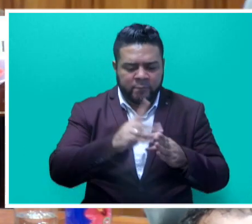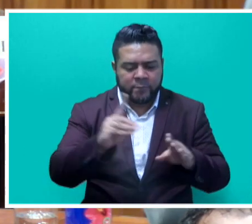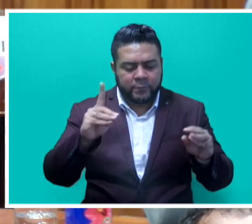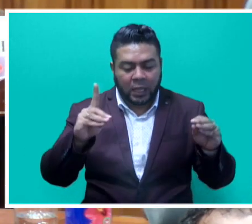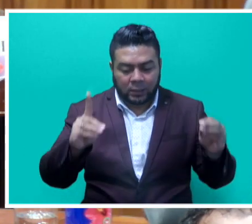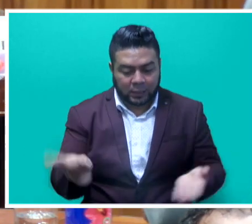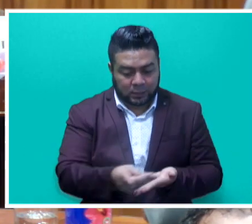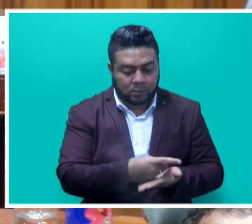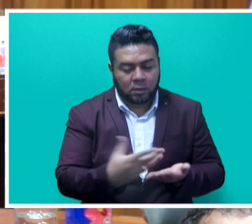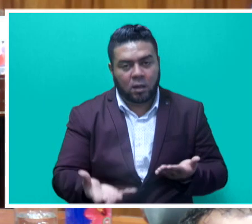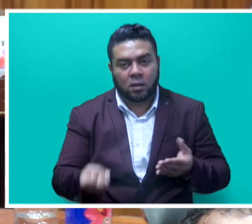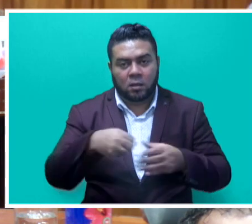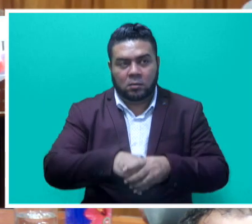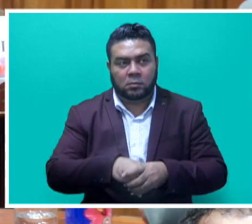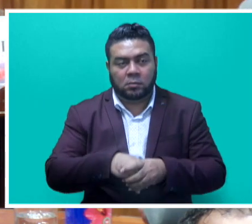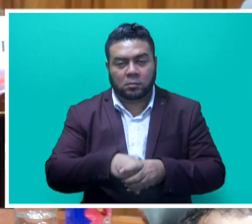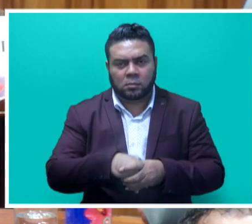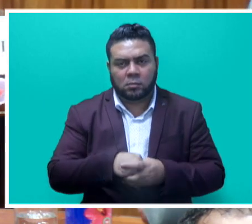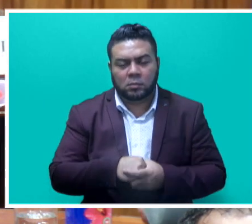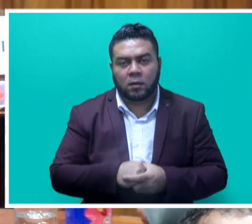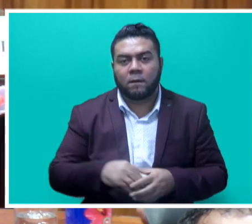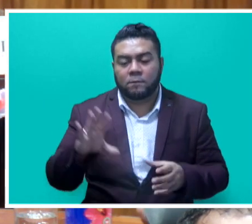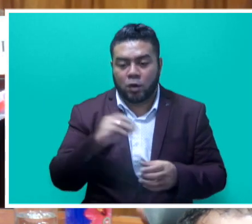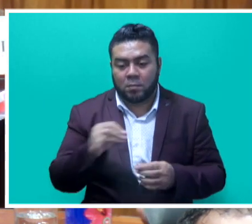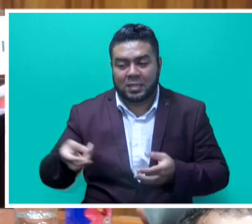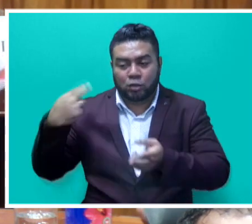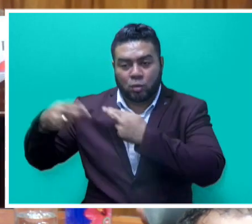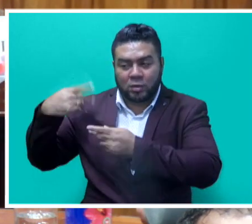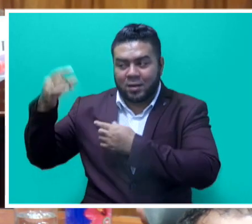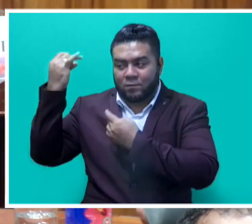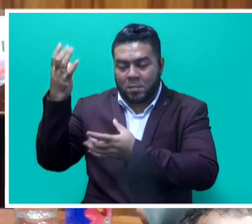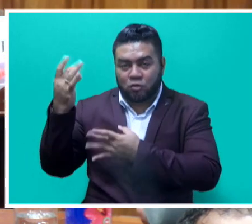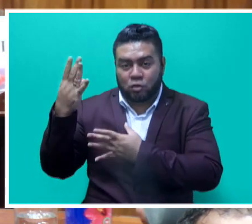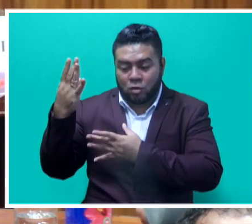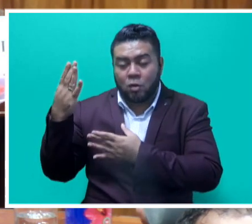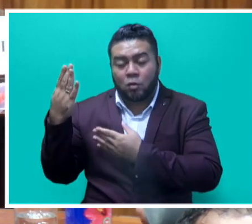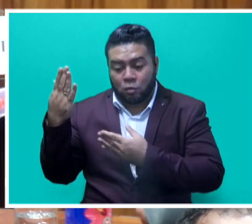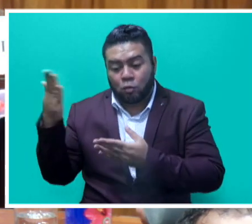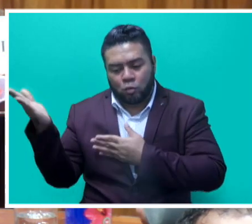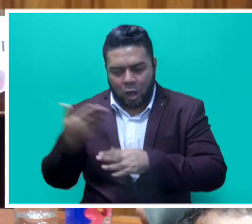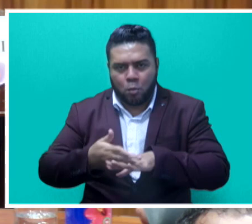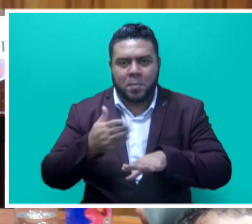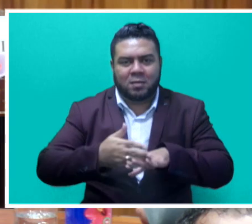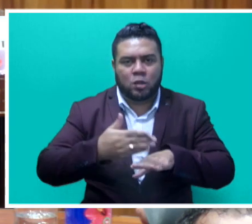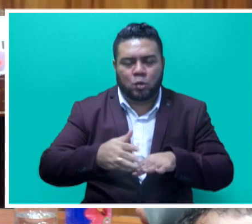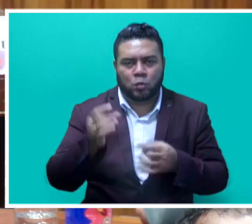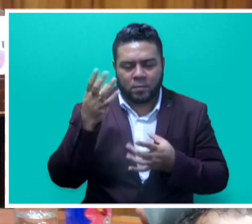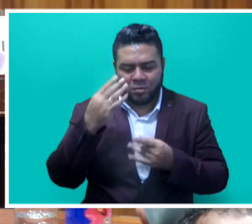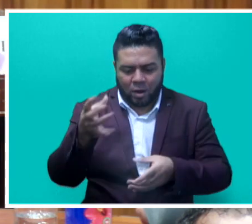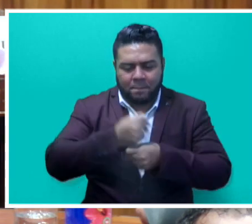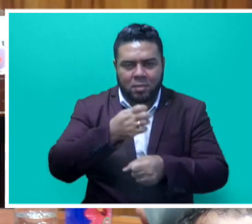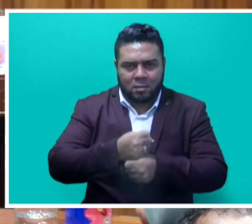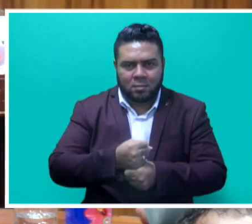development of transformation parameters from historical datum to new datum. Discussion and